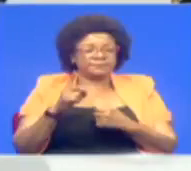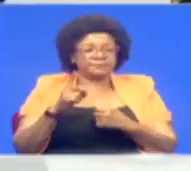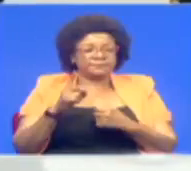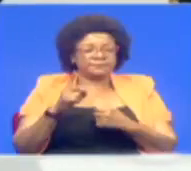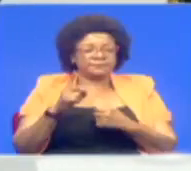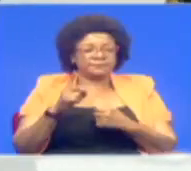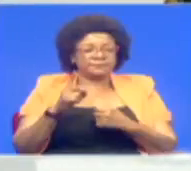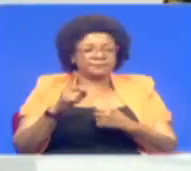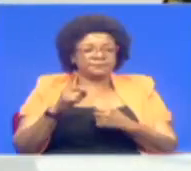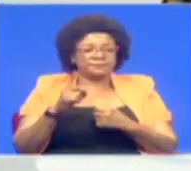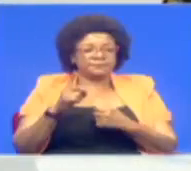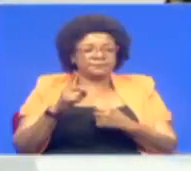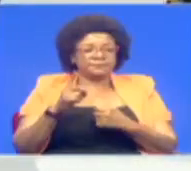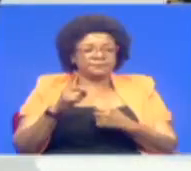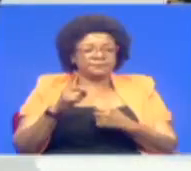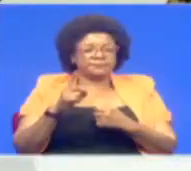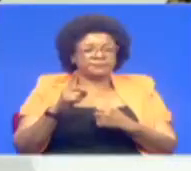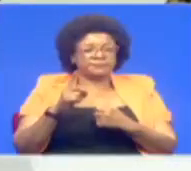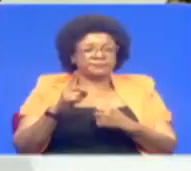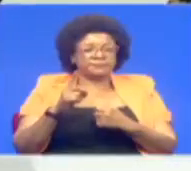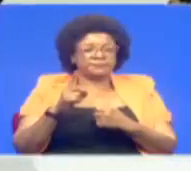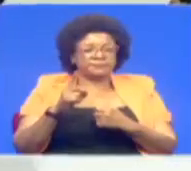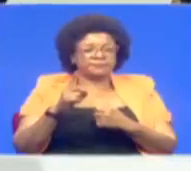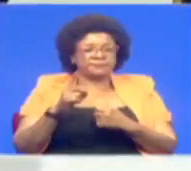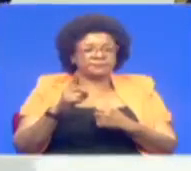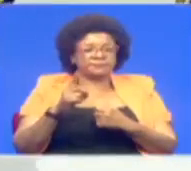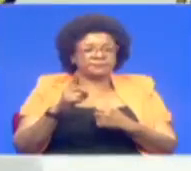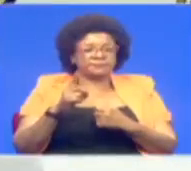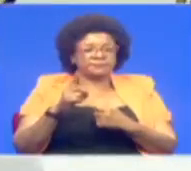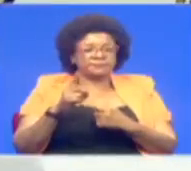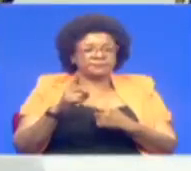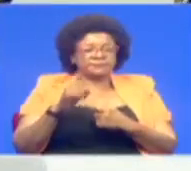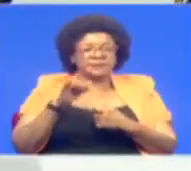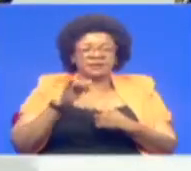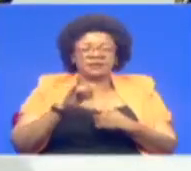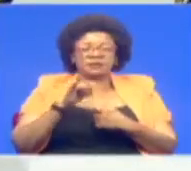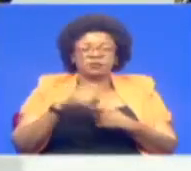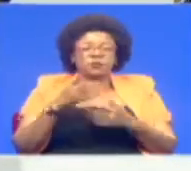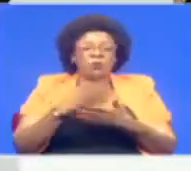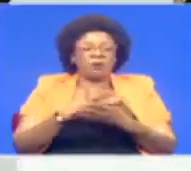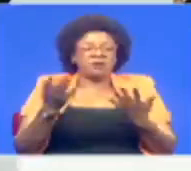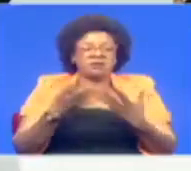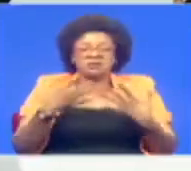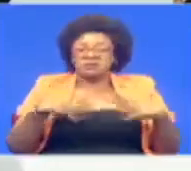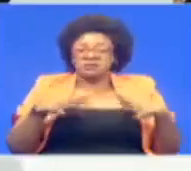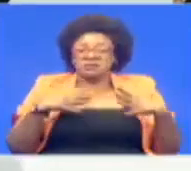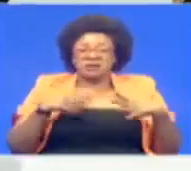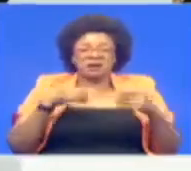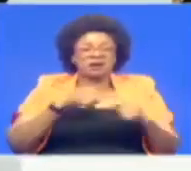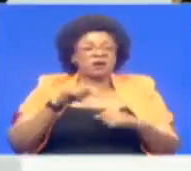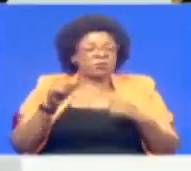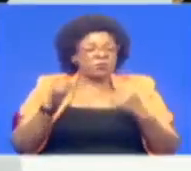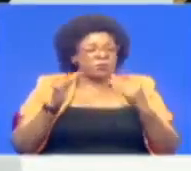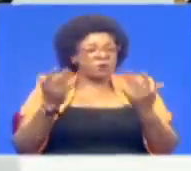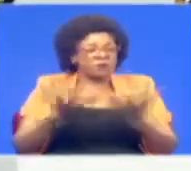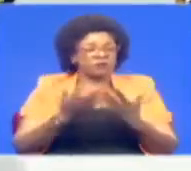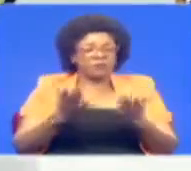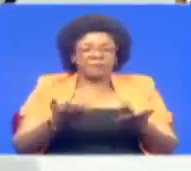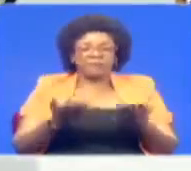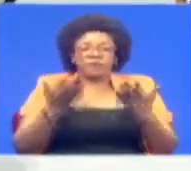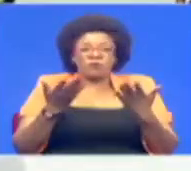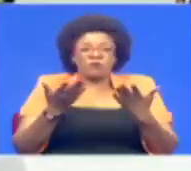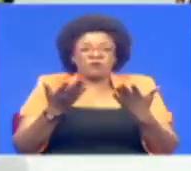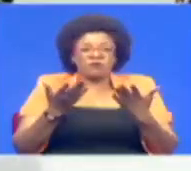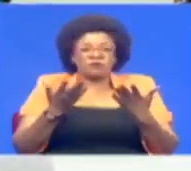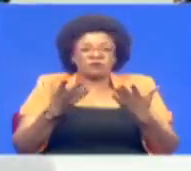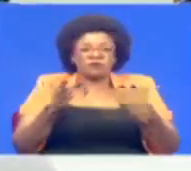our organization and which is dear to any citizen around the world is improve road safety. And you know